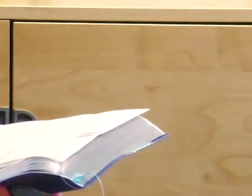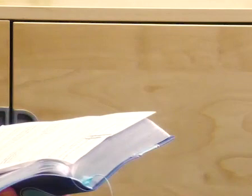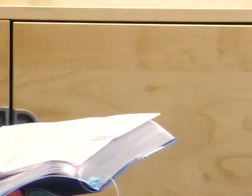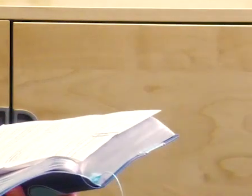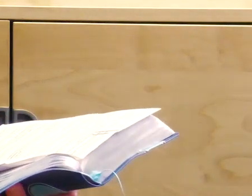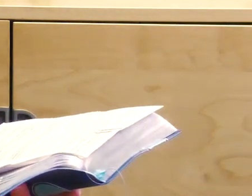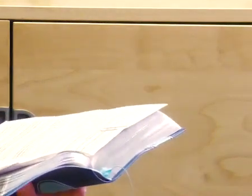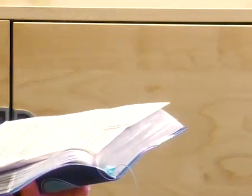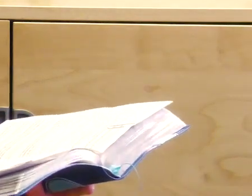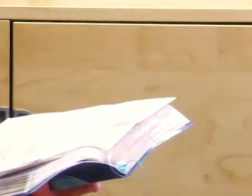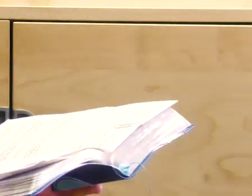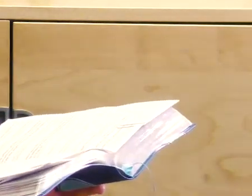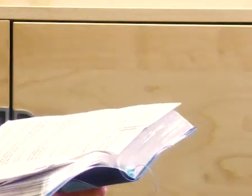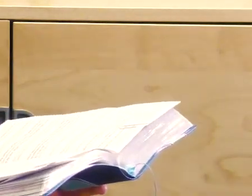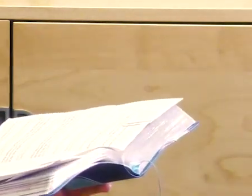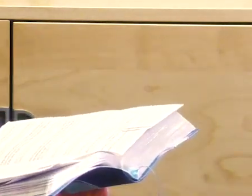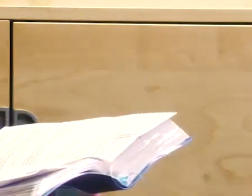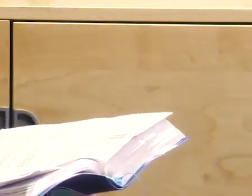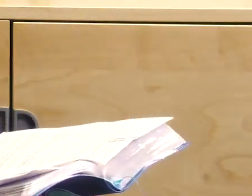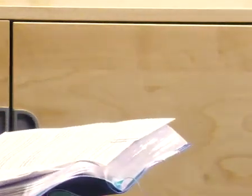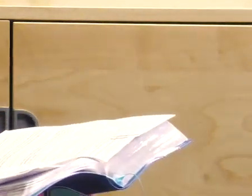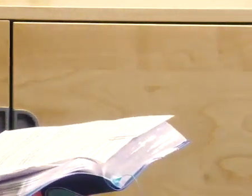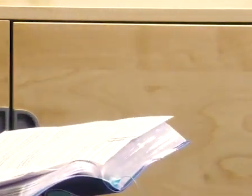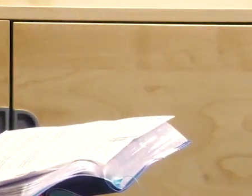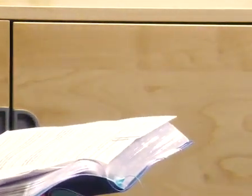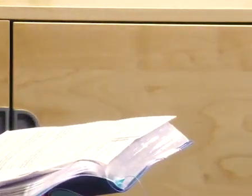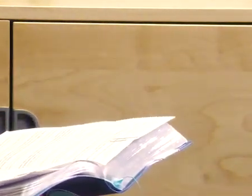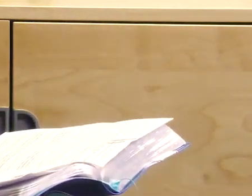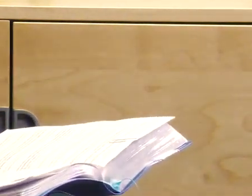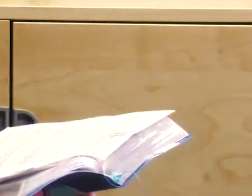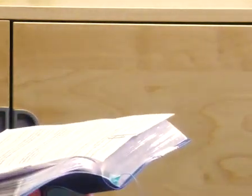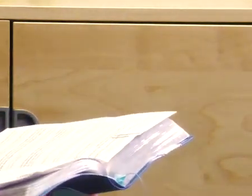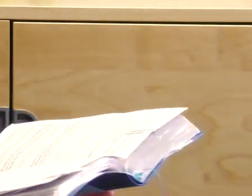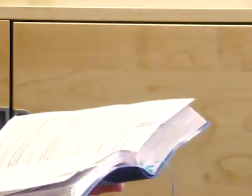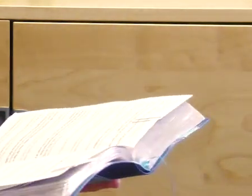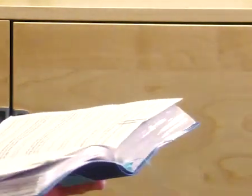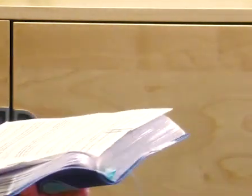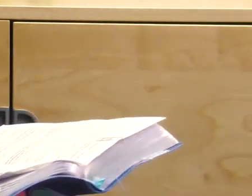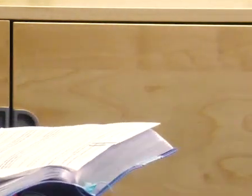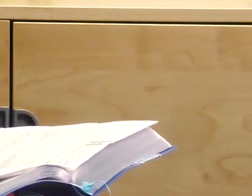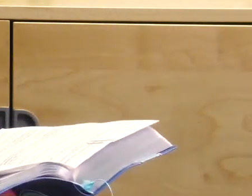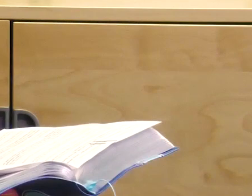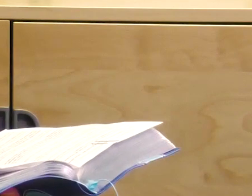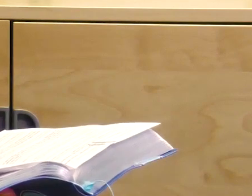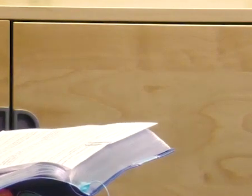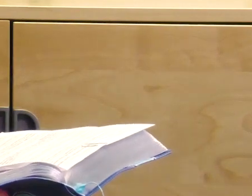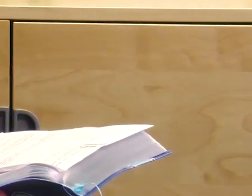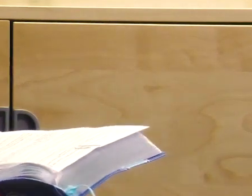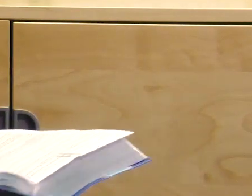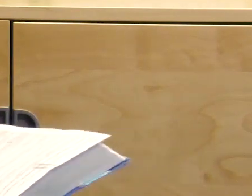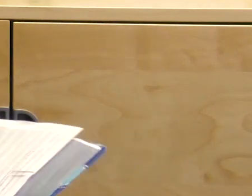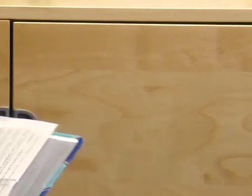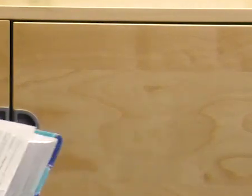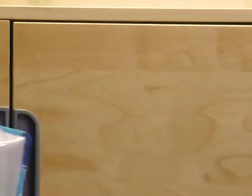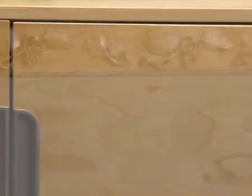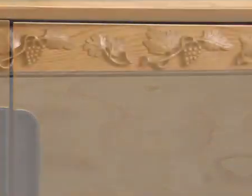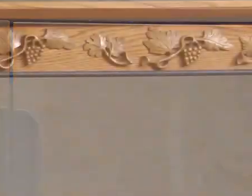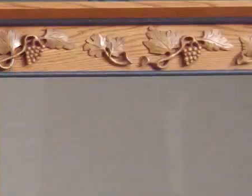really do wonder, what would a pizza taste like with all those toppings on it? Maybe you can try that out. We'll see you next